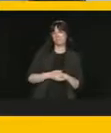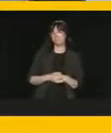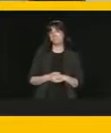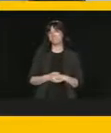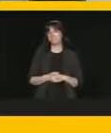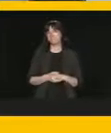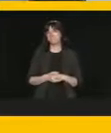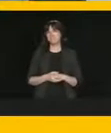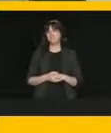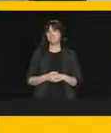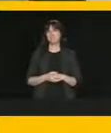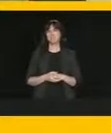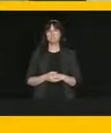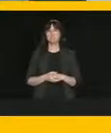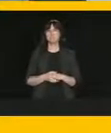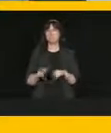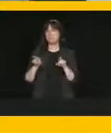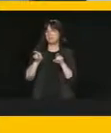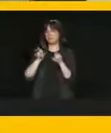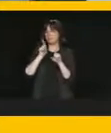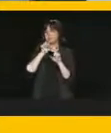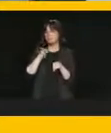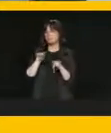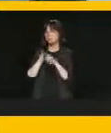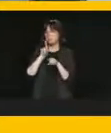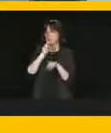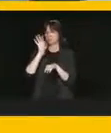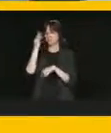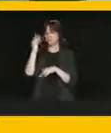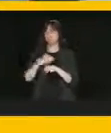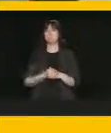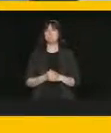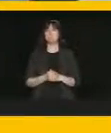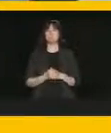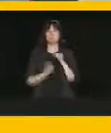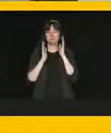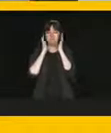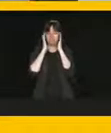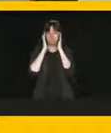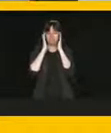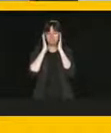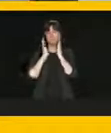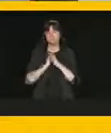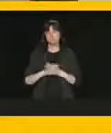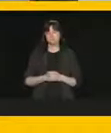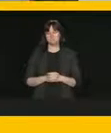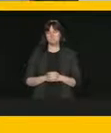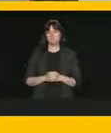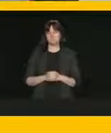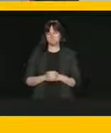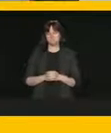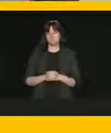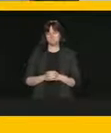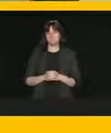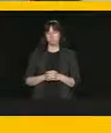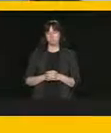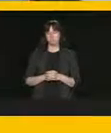Okay. On sait que même dans un moment de We know that even in the middle